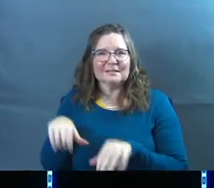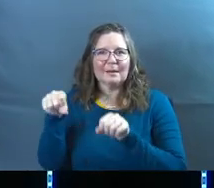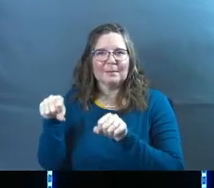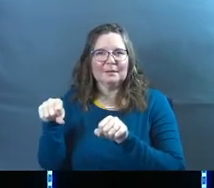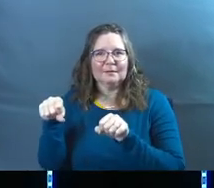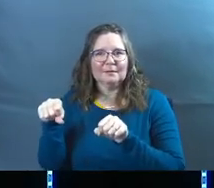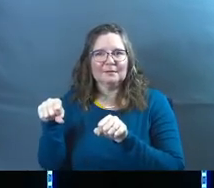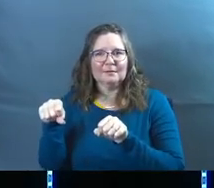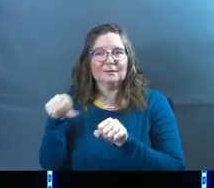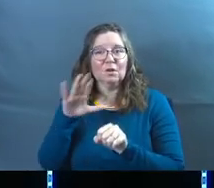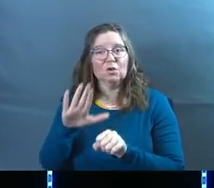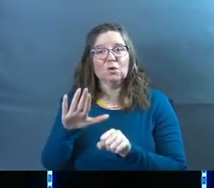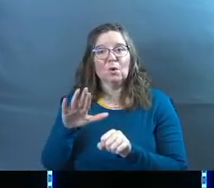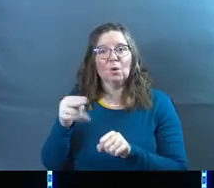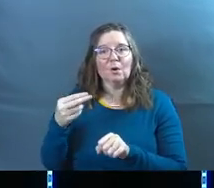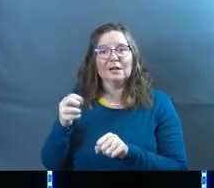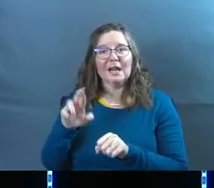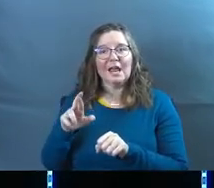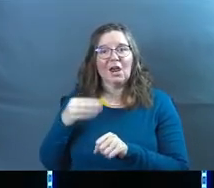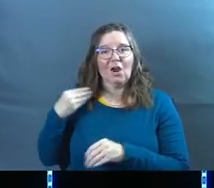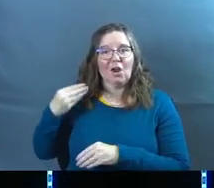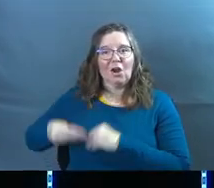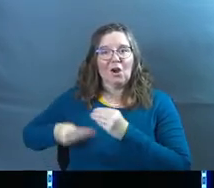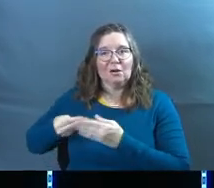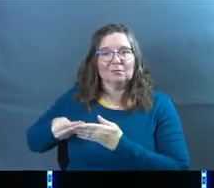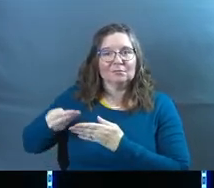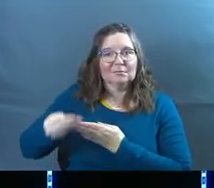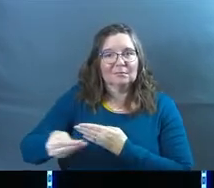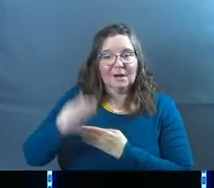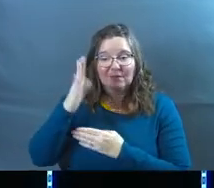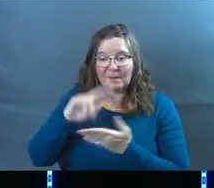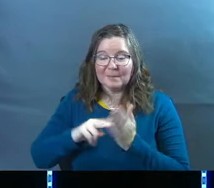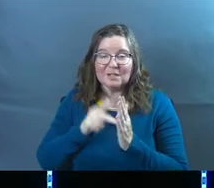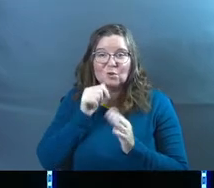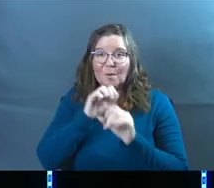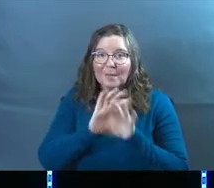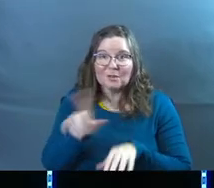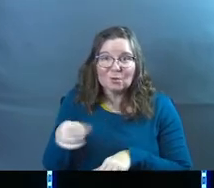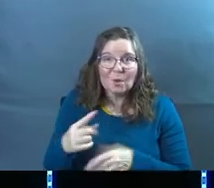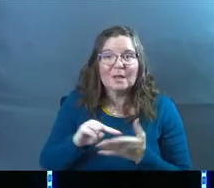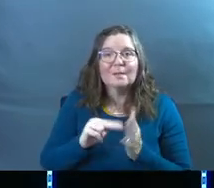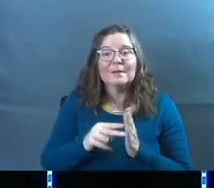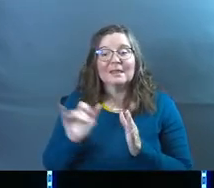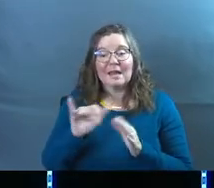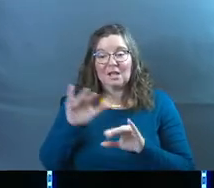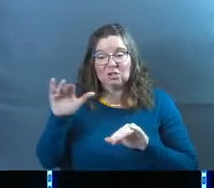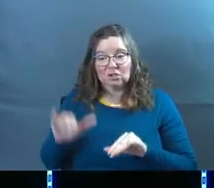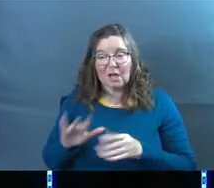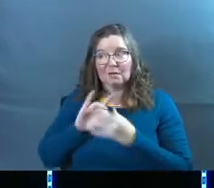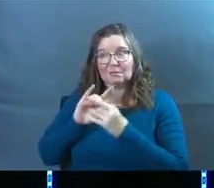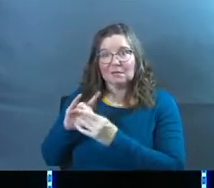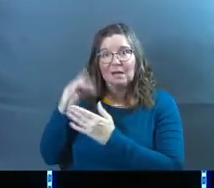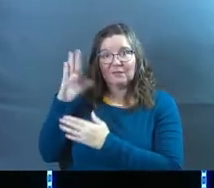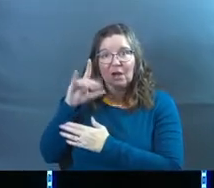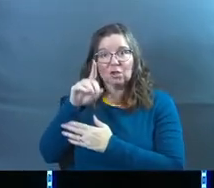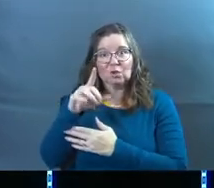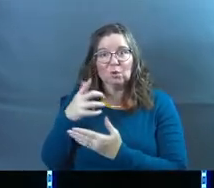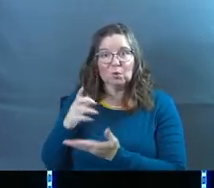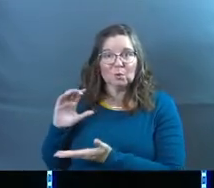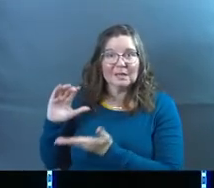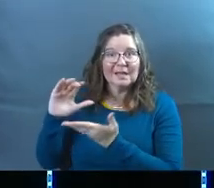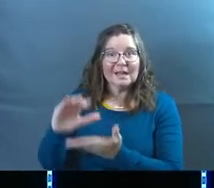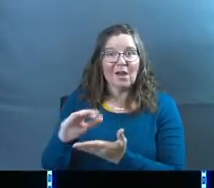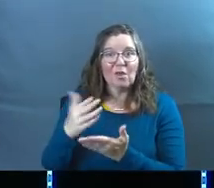adopted. You're an heir of God does not just mean that you are blessed. It means that as a child of God, you inherit